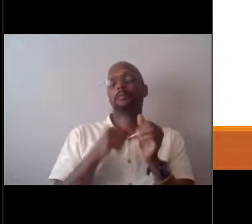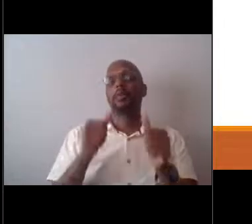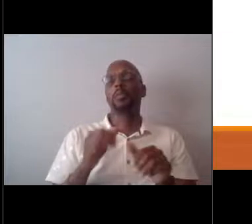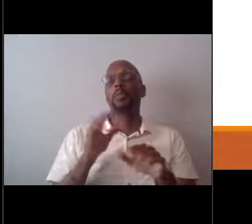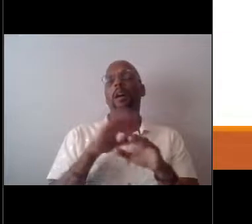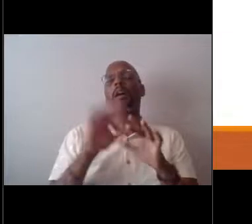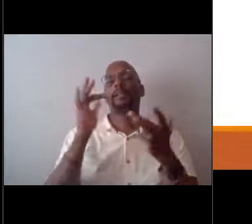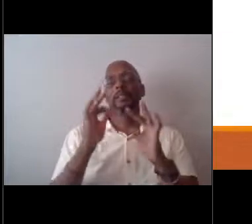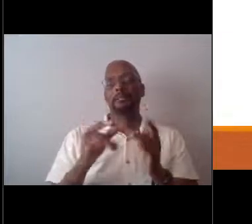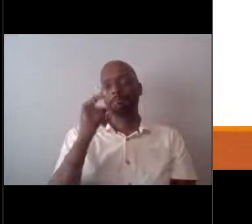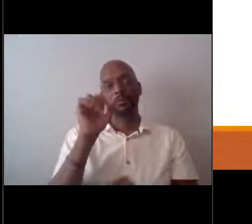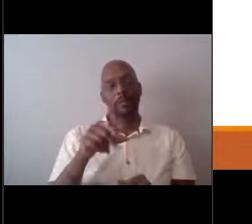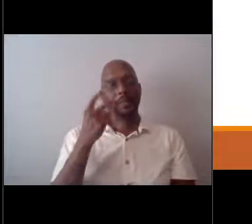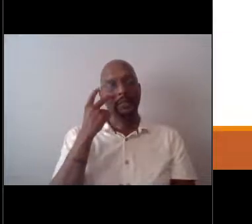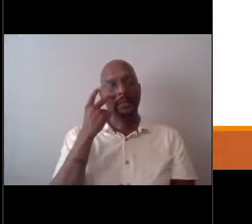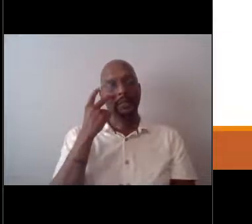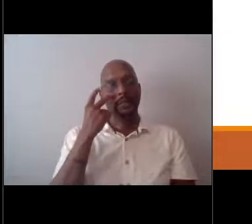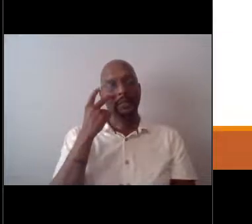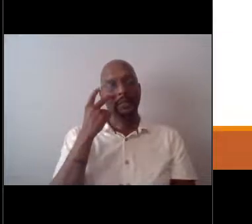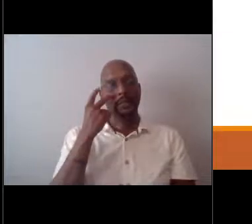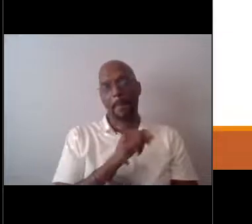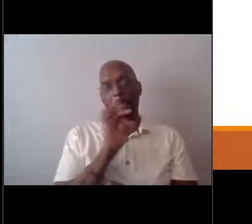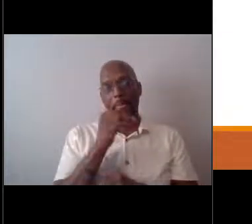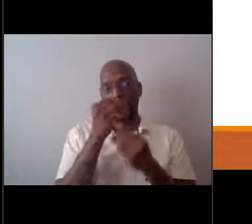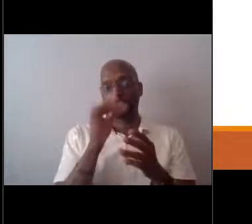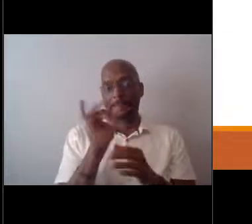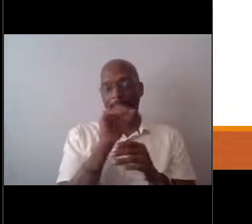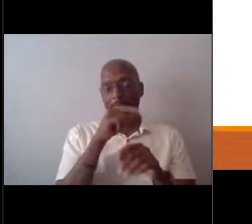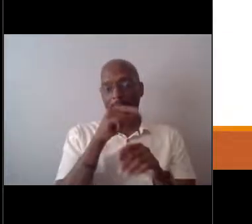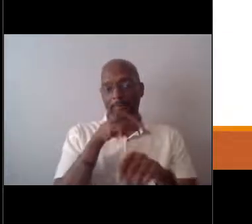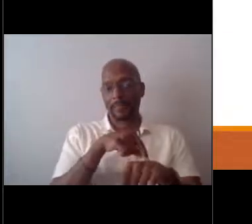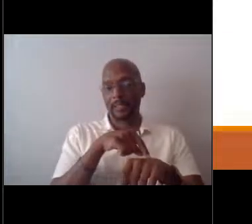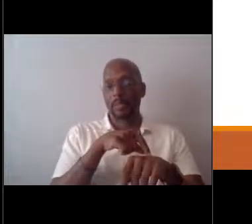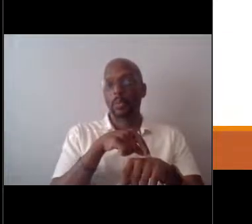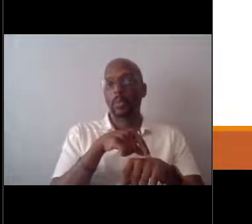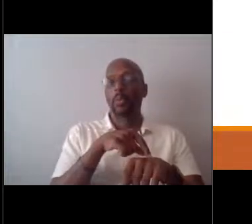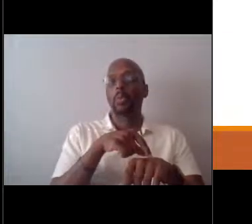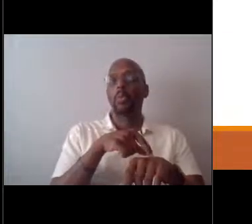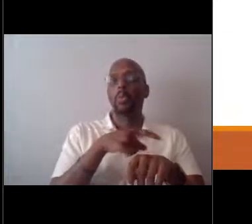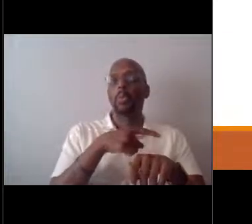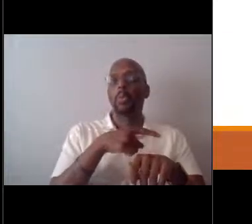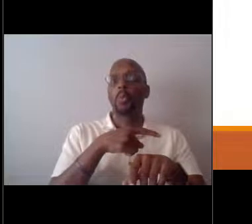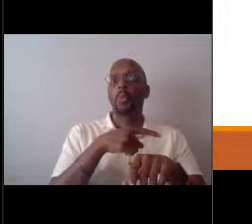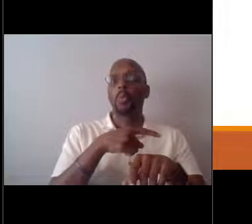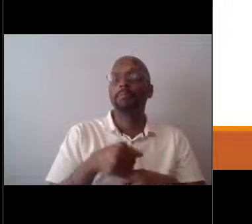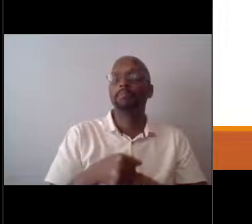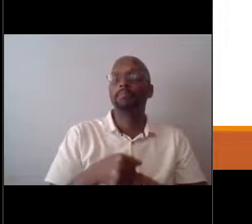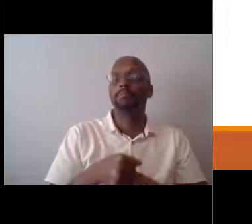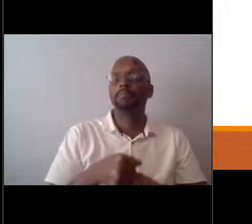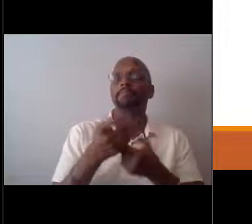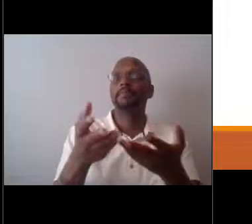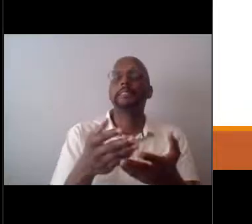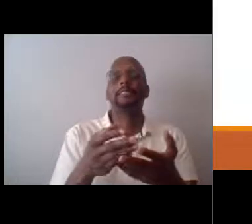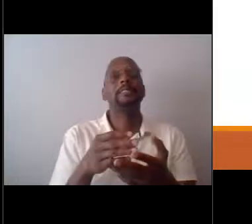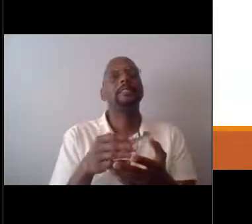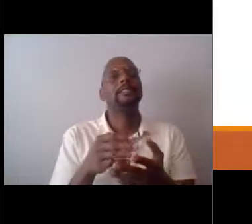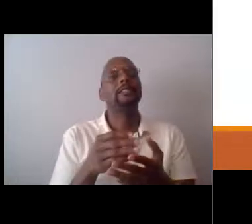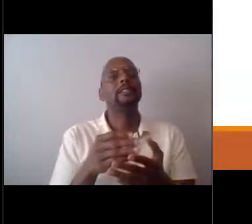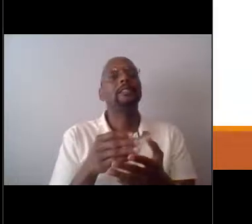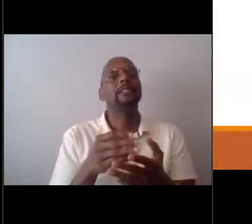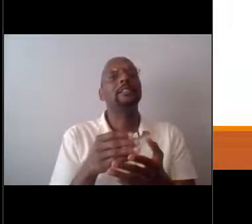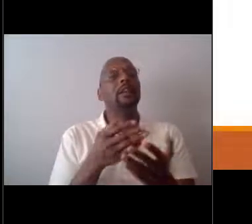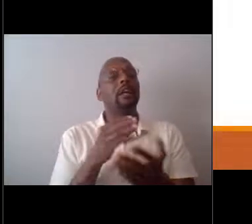at the same time as that informational session, we released a public stakeholder survey. And while we intend to keep the